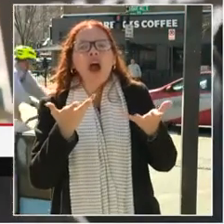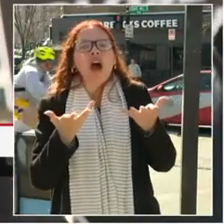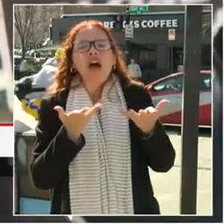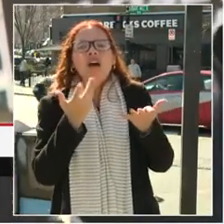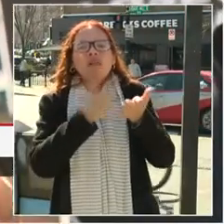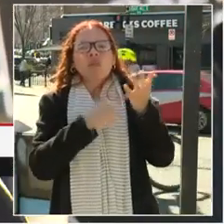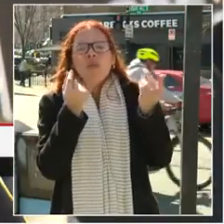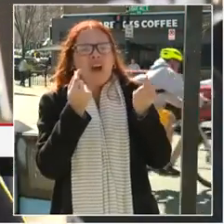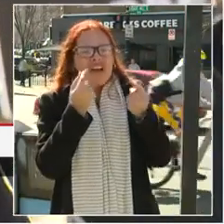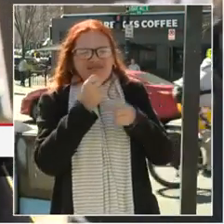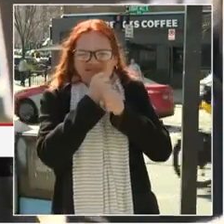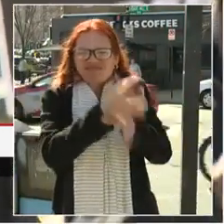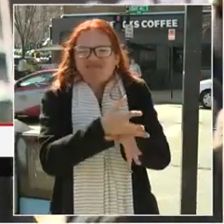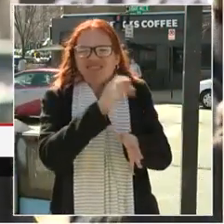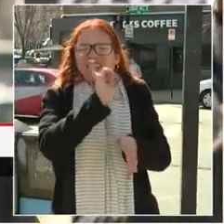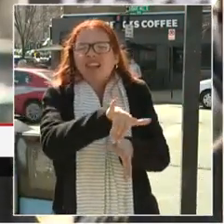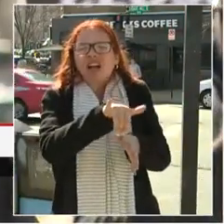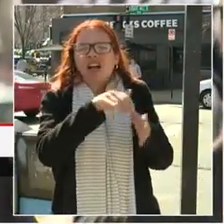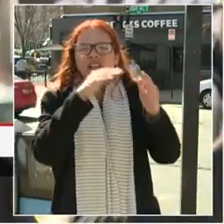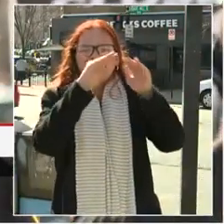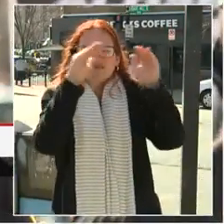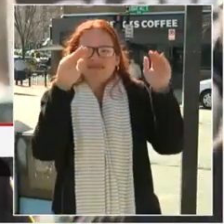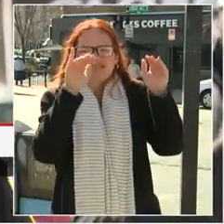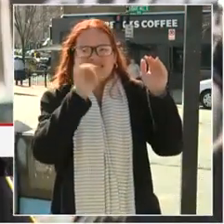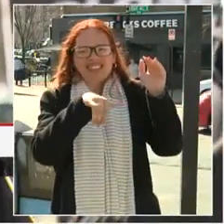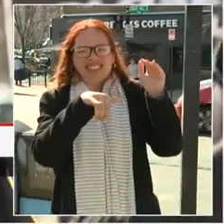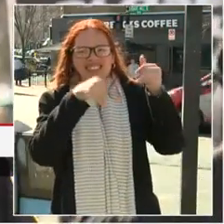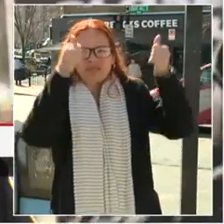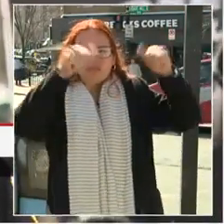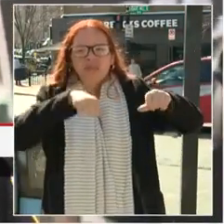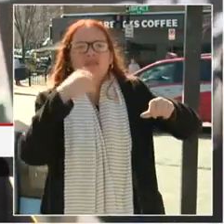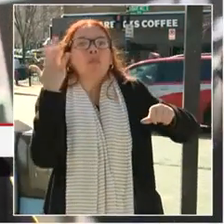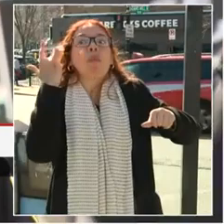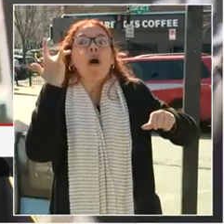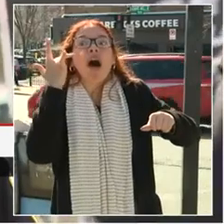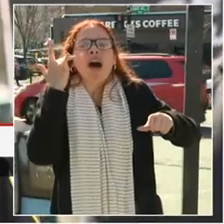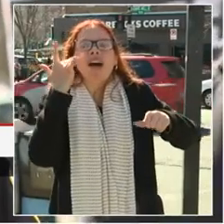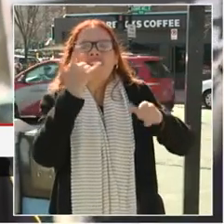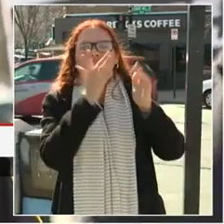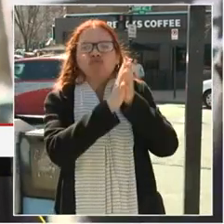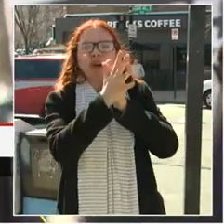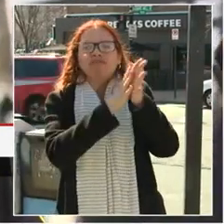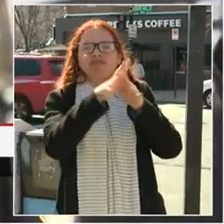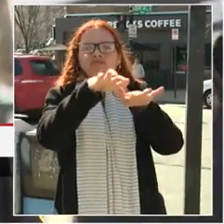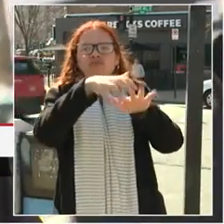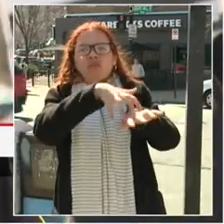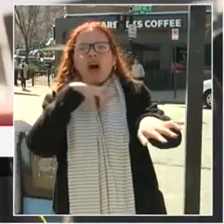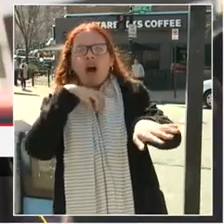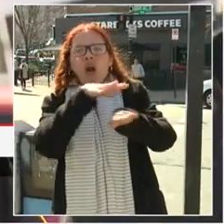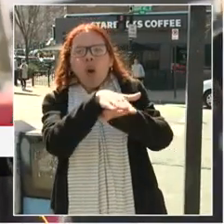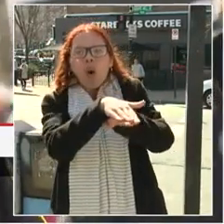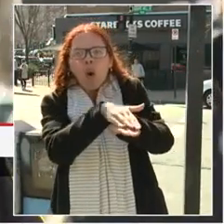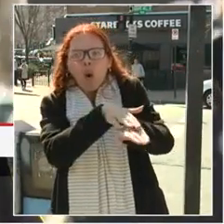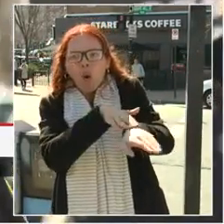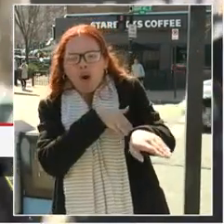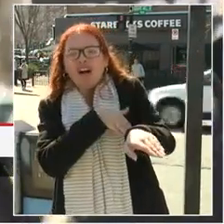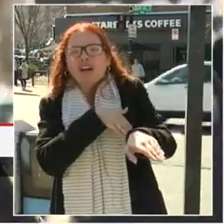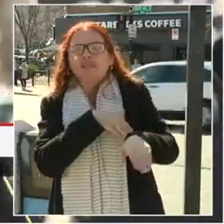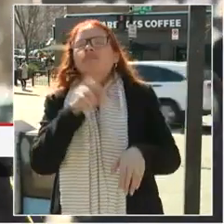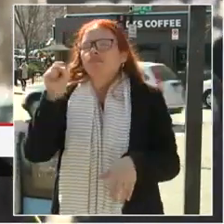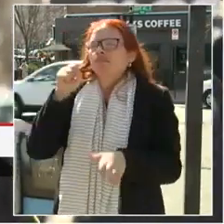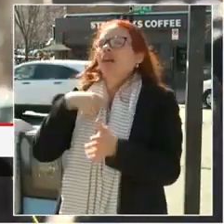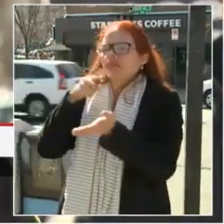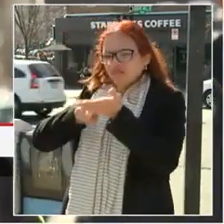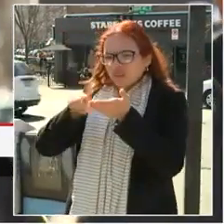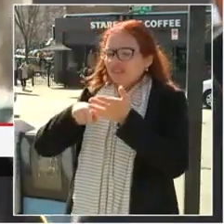that have gone up there now as kind of, I guess, a traffic slowing, calming device. What can you tell us about that investigation? Yeah, so the investigation is still ongoing. As you